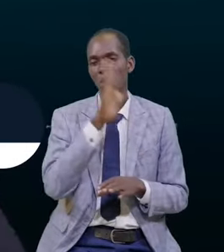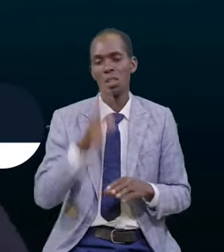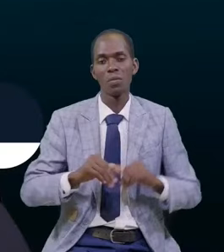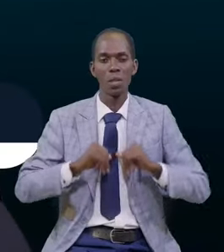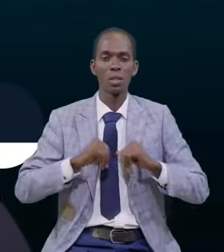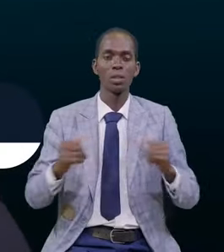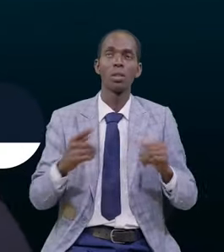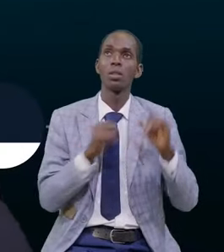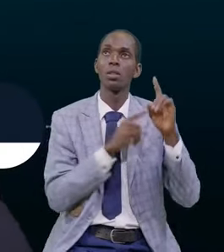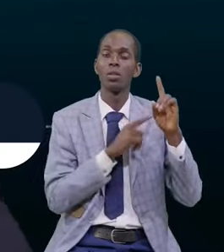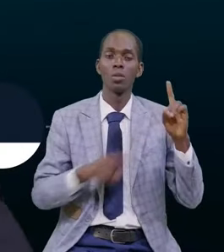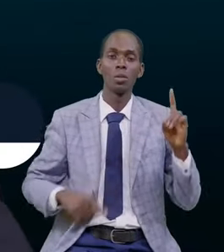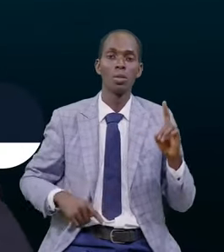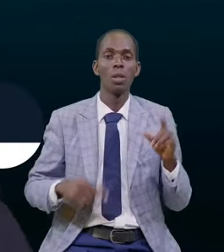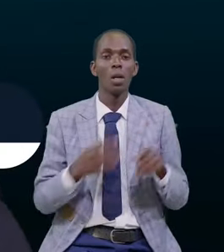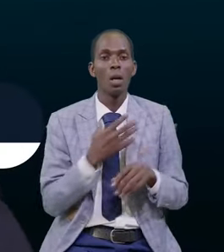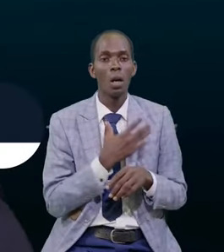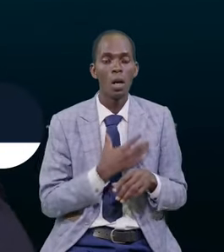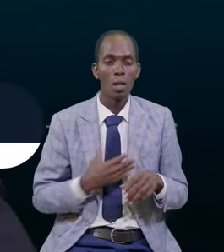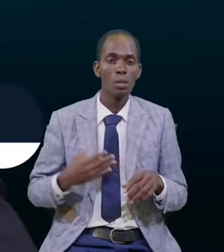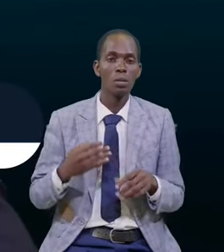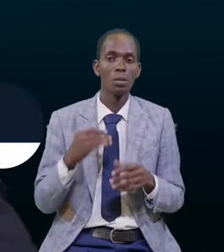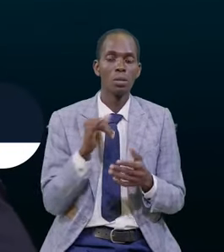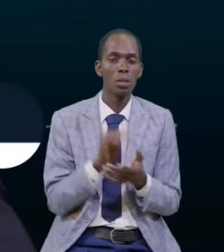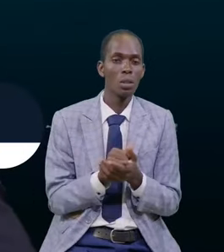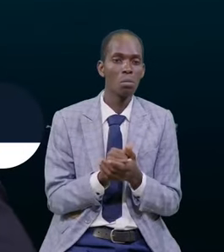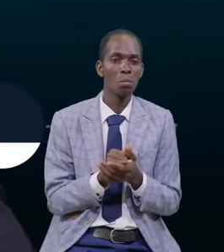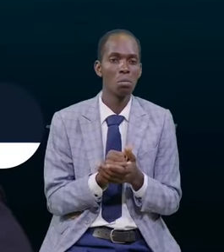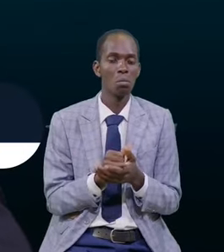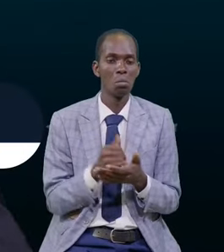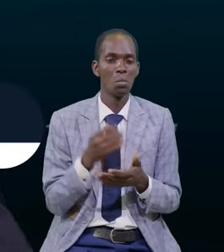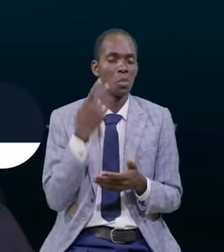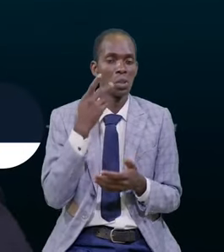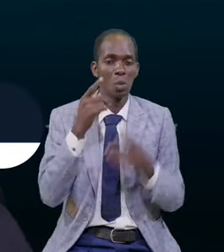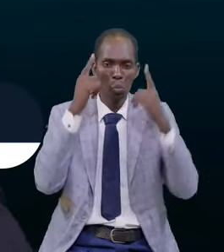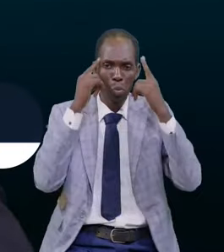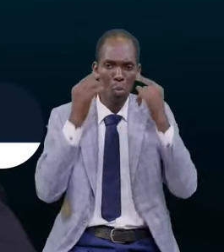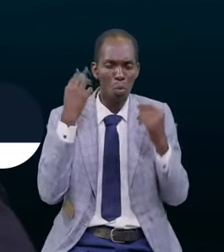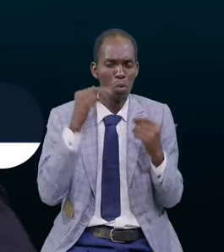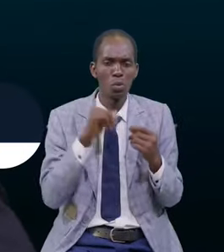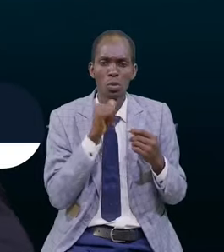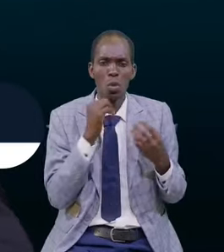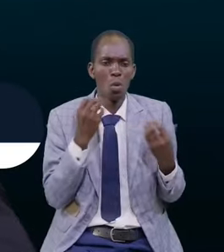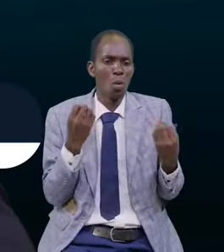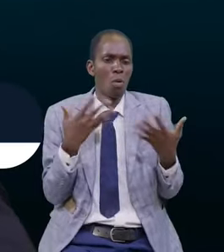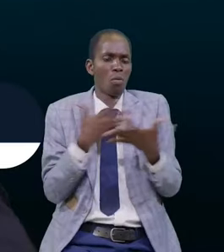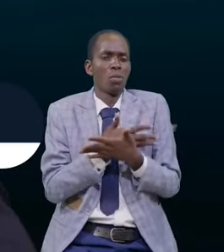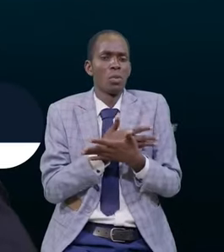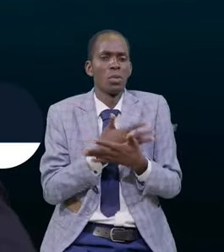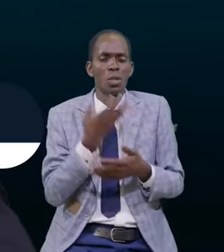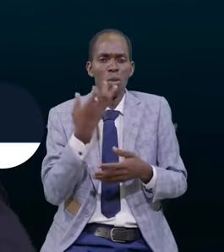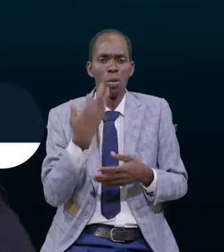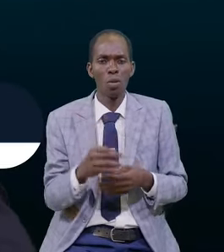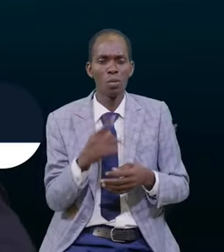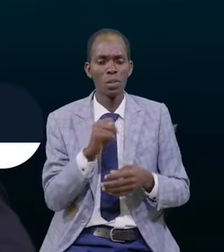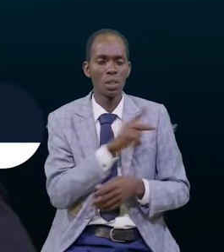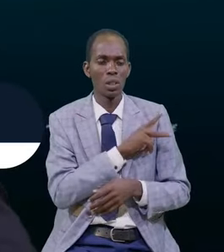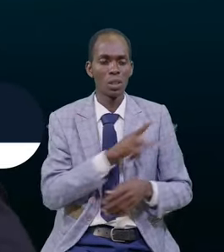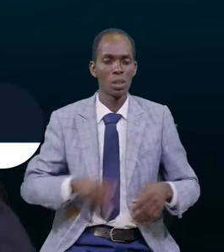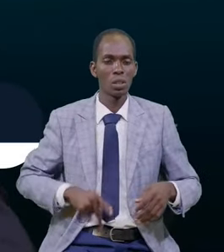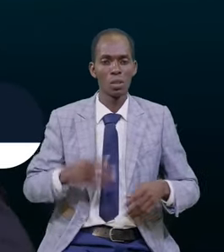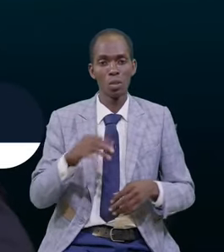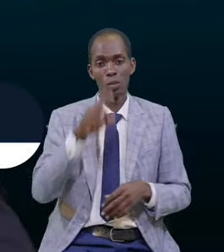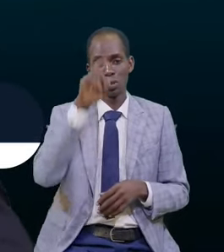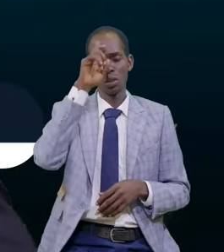him either from Pharaoh maybe scared of pharaoh I couldn't go to that man is such a terror no no every time God